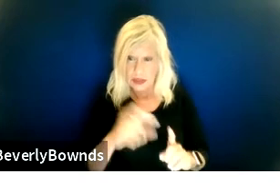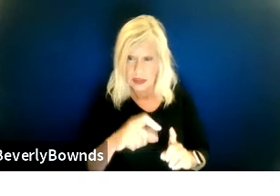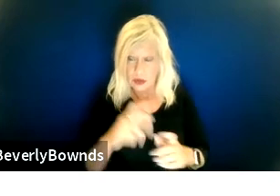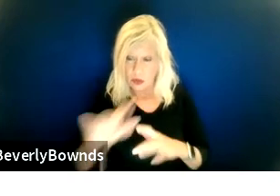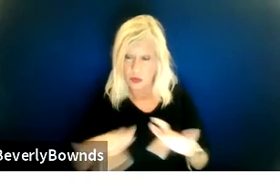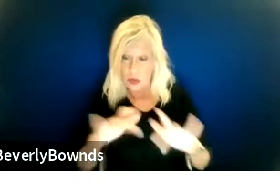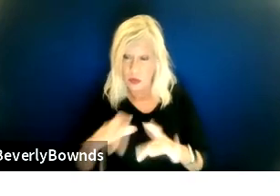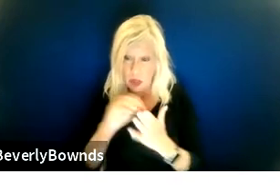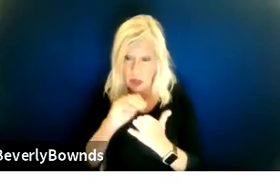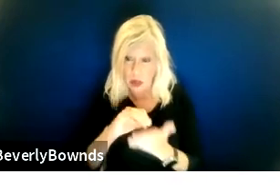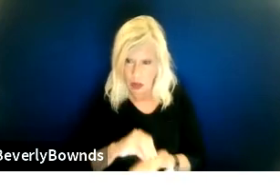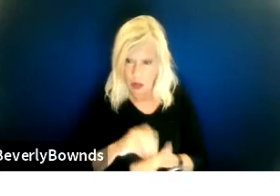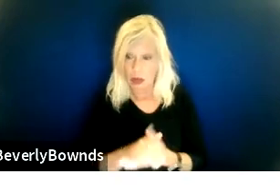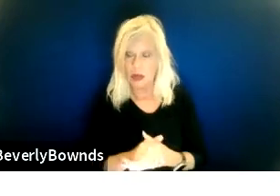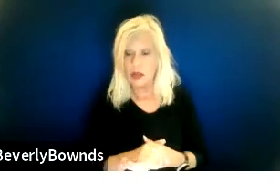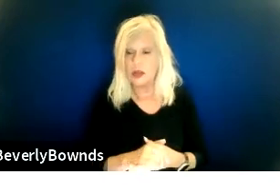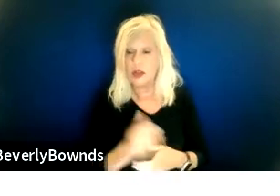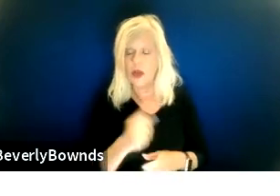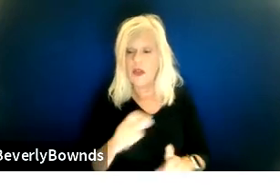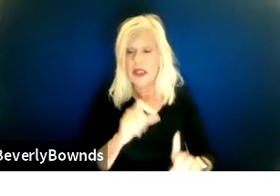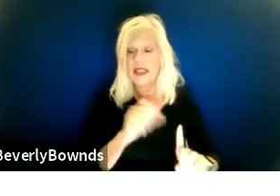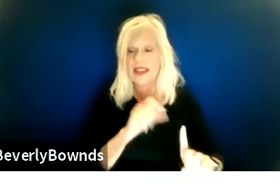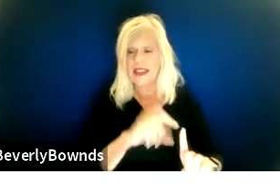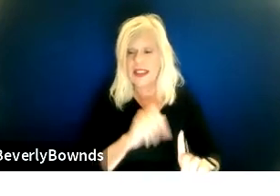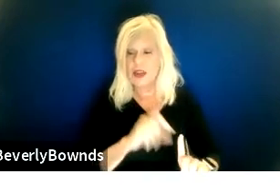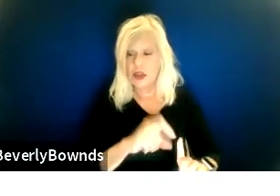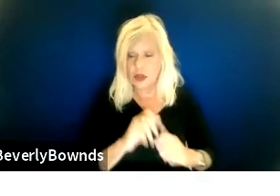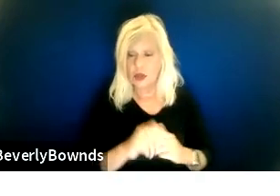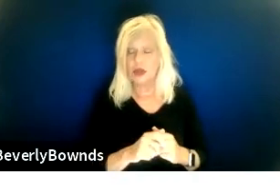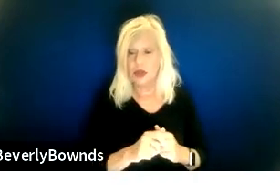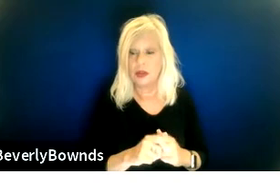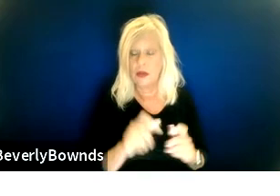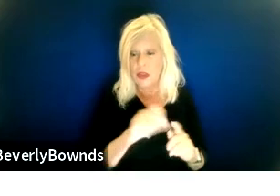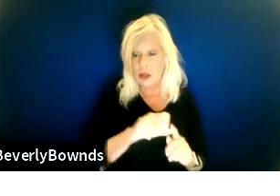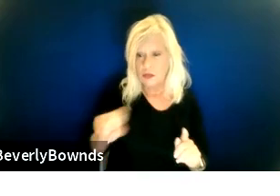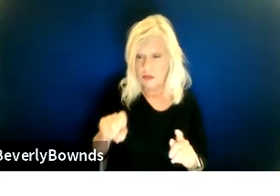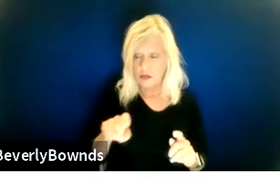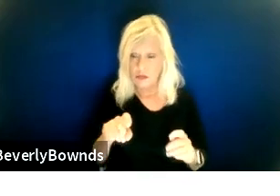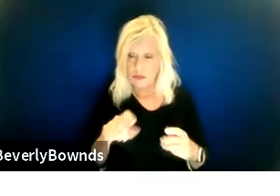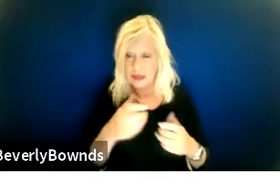is that combined with sensors, wearable sensors like Whoop and the Apple Watch, we can look at